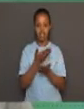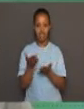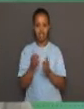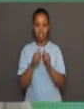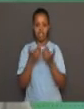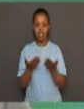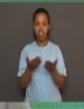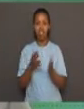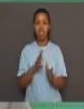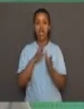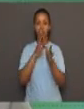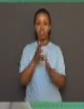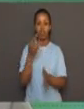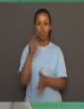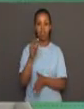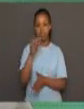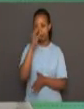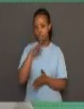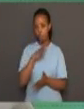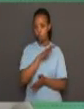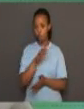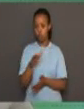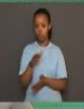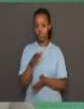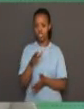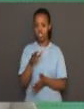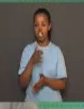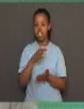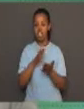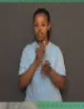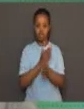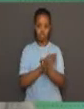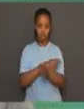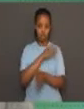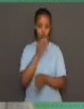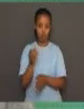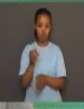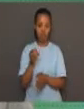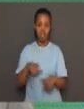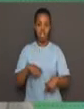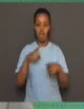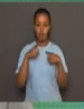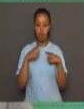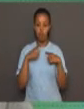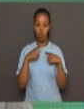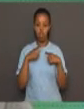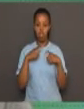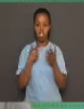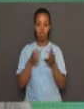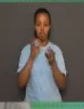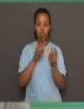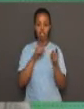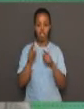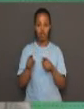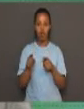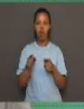to explain how pre-humans improved and became better equipped to survive and